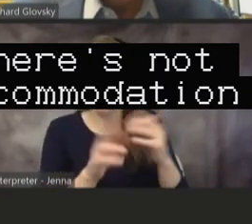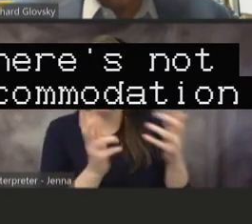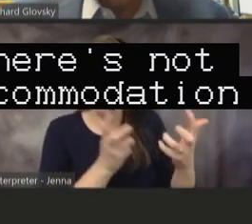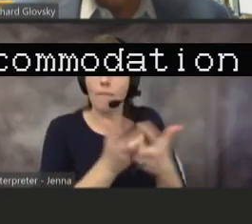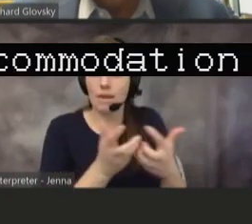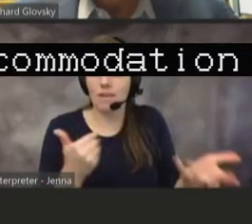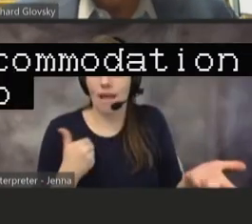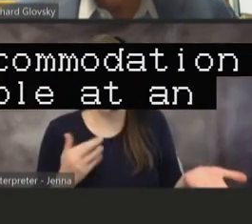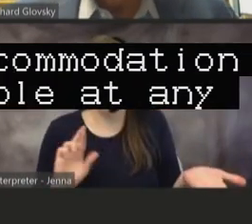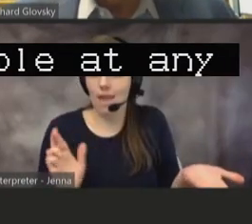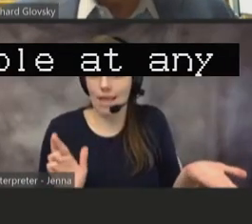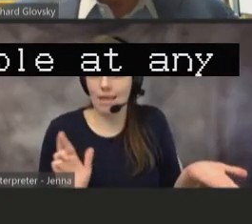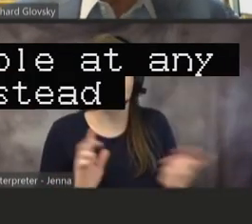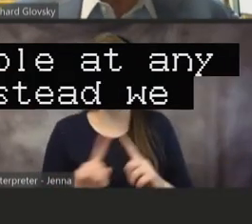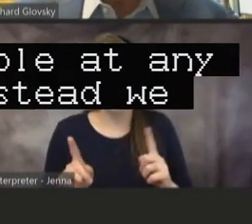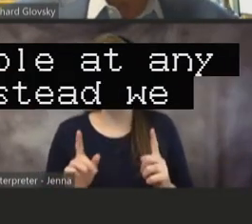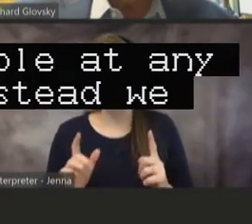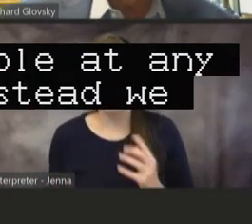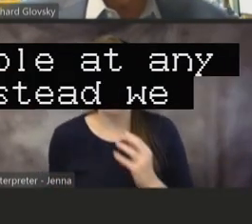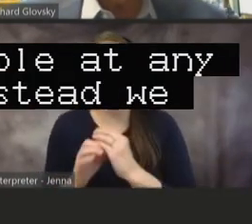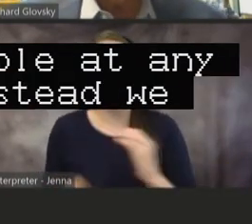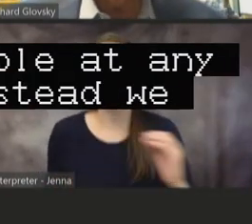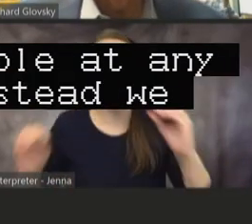to support the community that we're inviting.